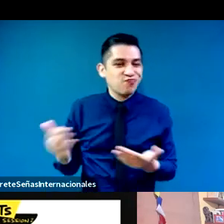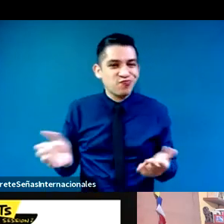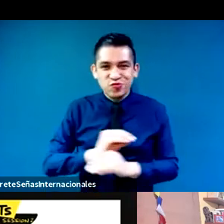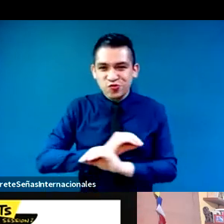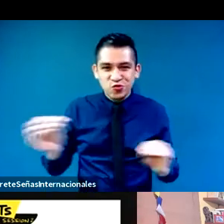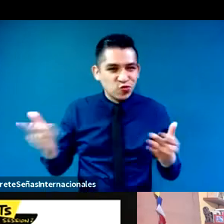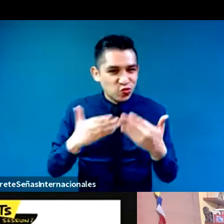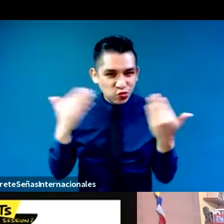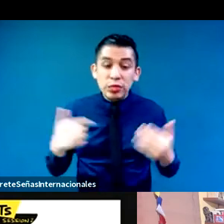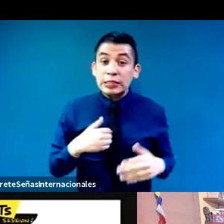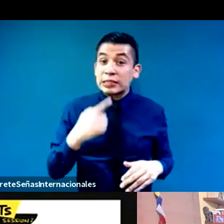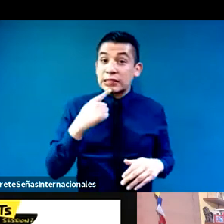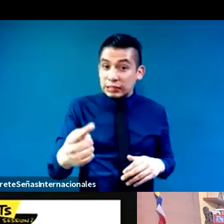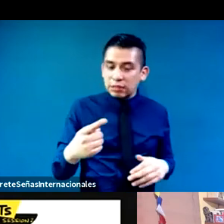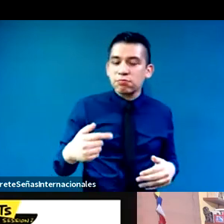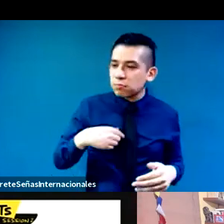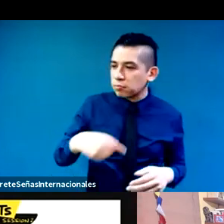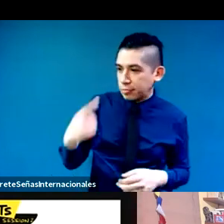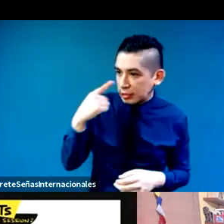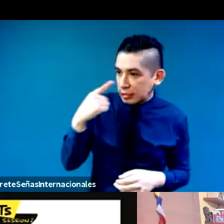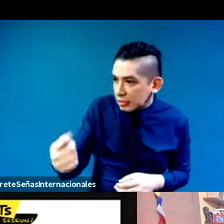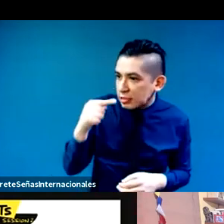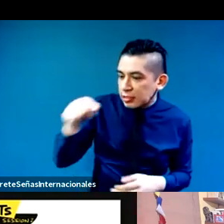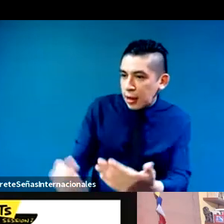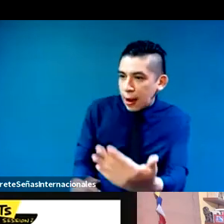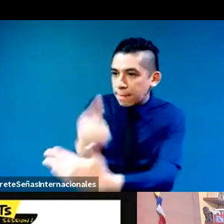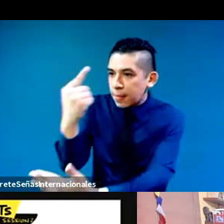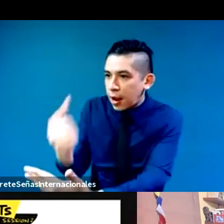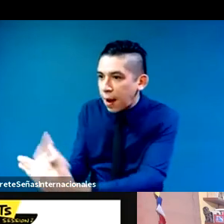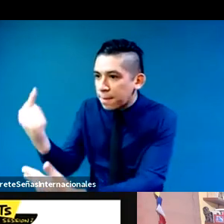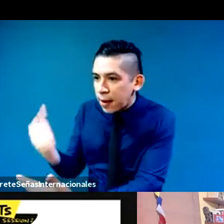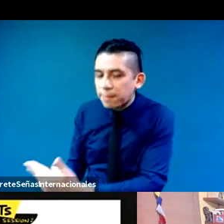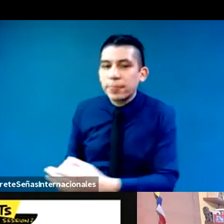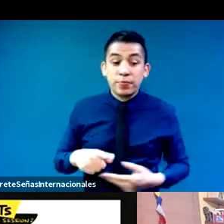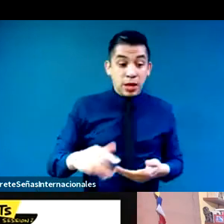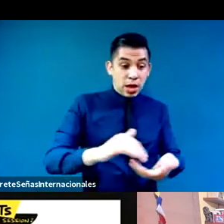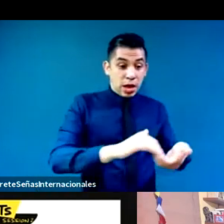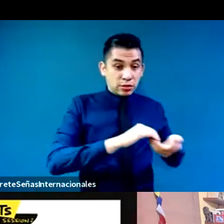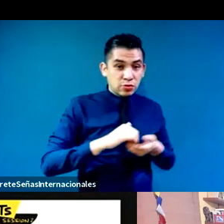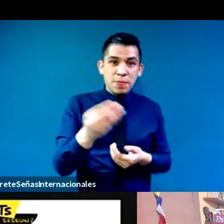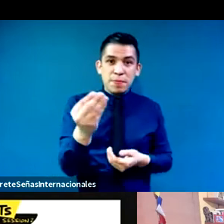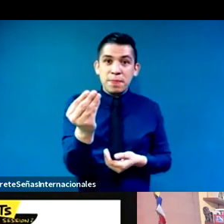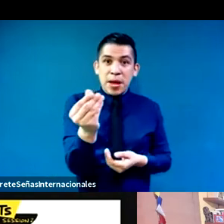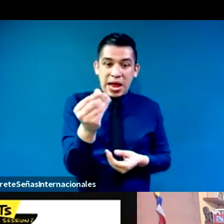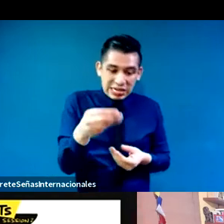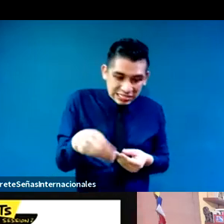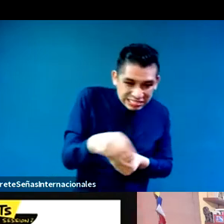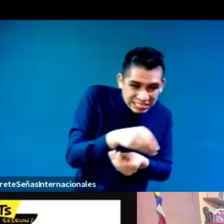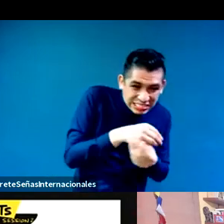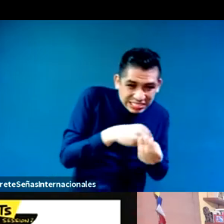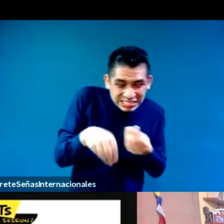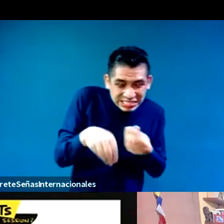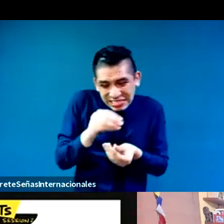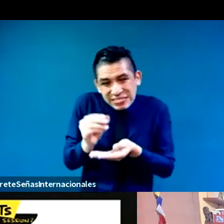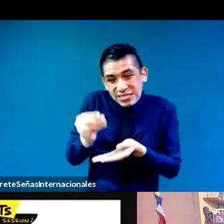funds to help members cope with the crisis. These experiences show the group's resilience and ability to adapt